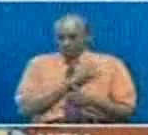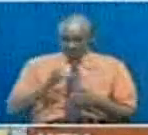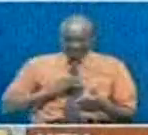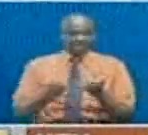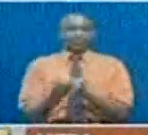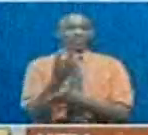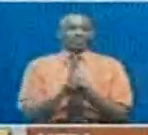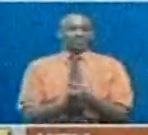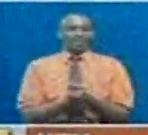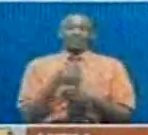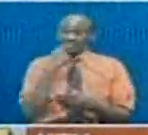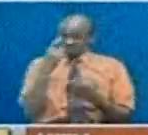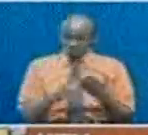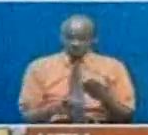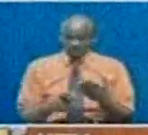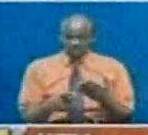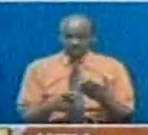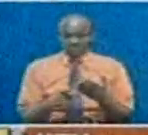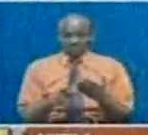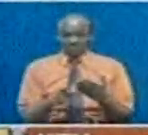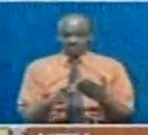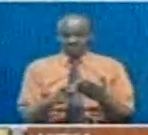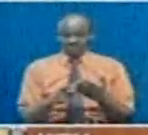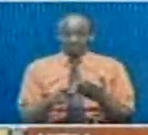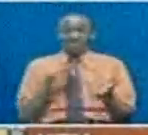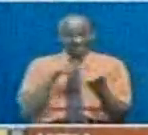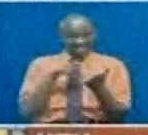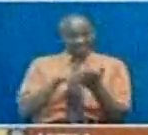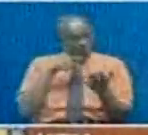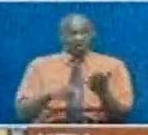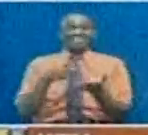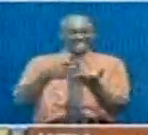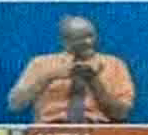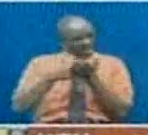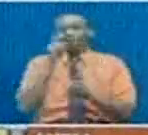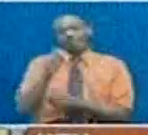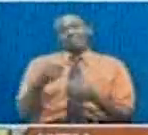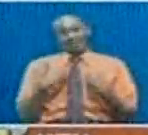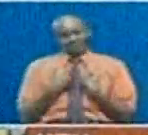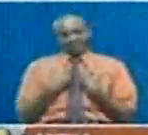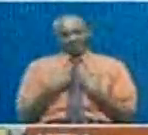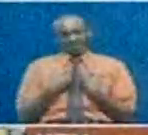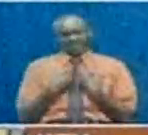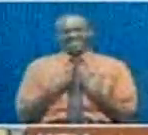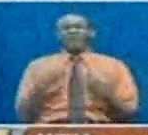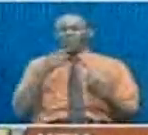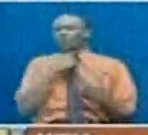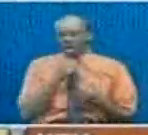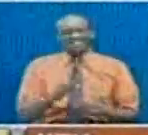set. I have insisted on the issue of dialogue. Definitely we need a very clear